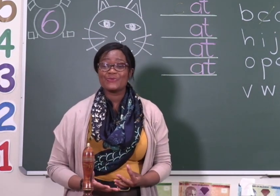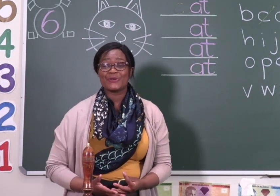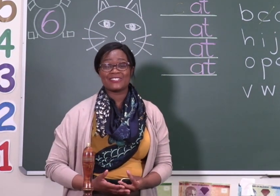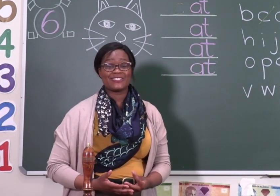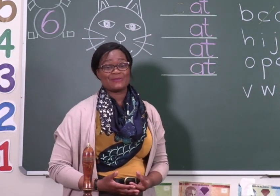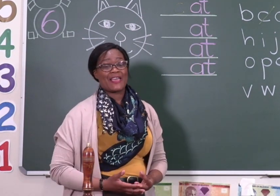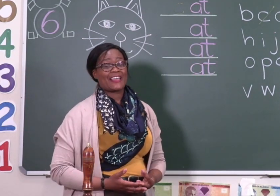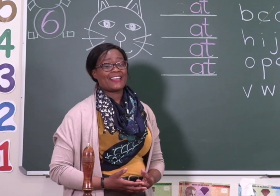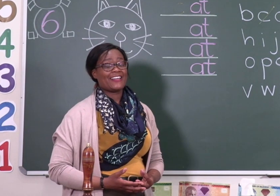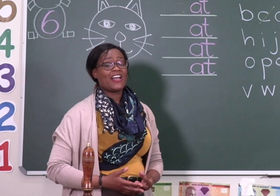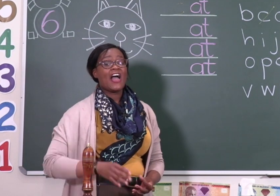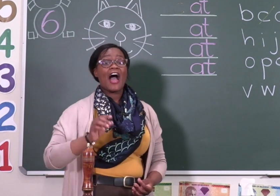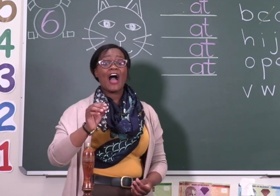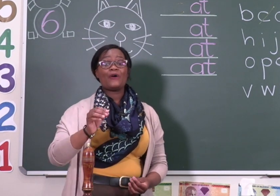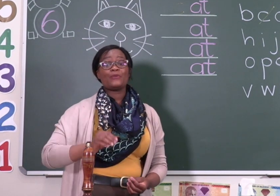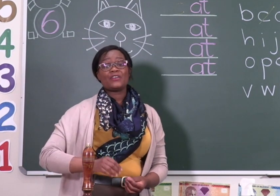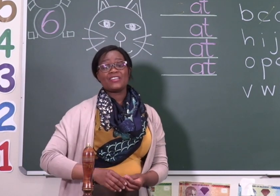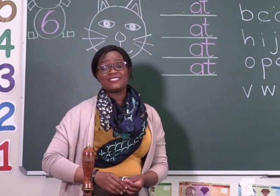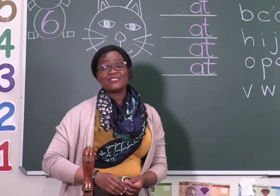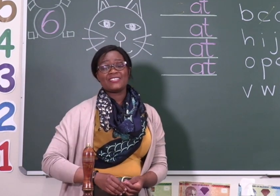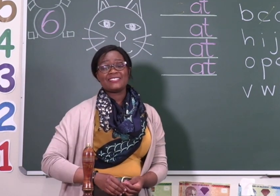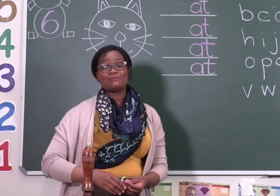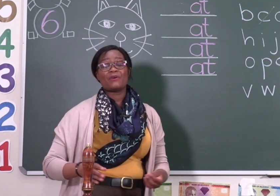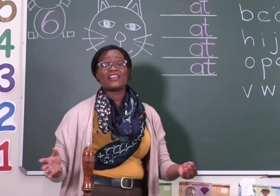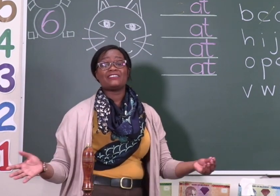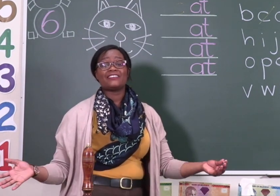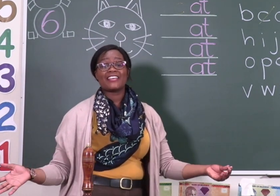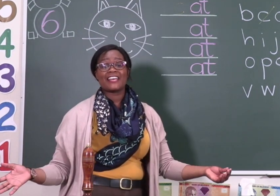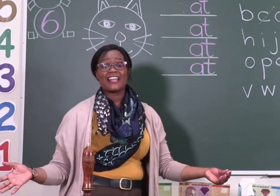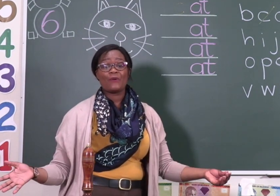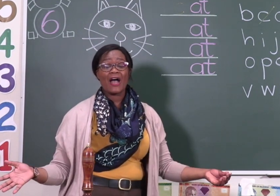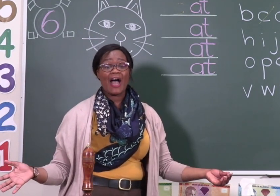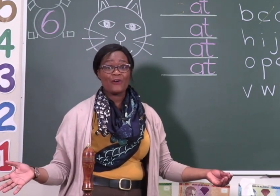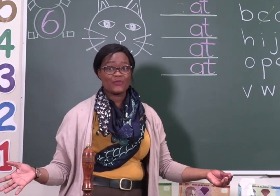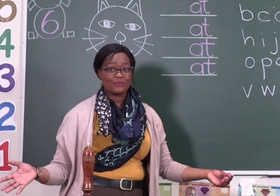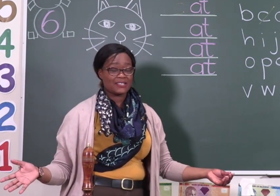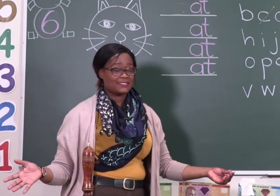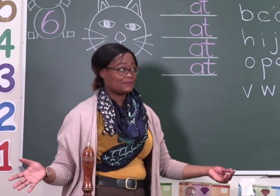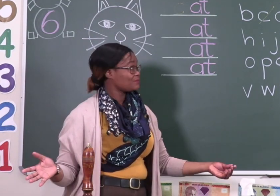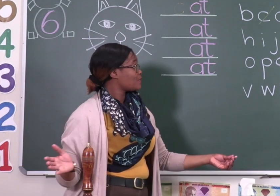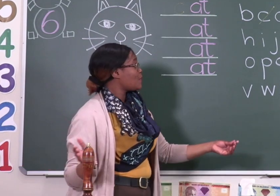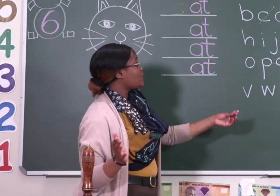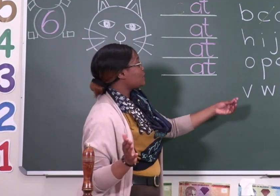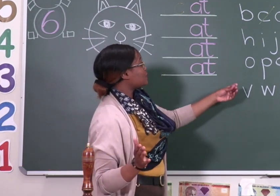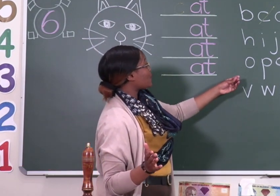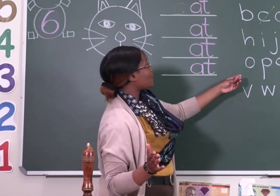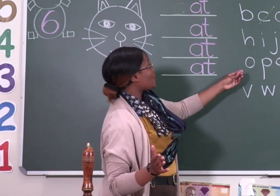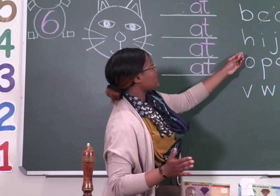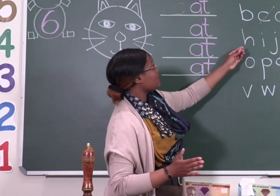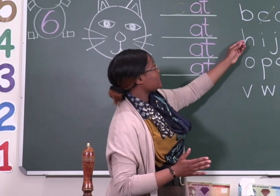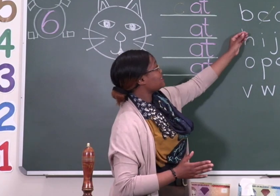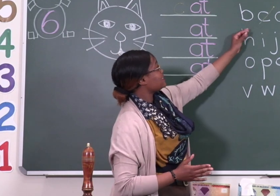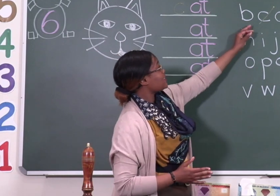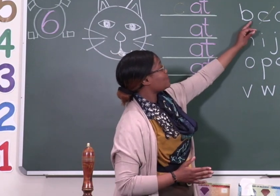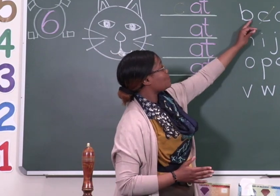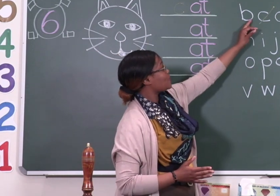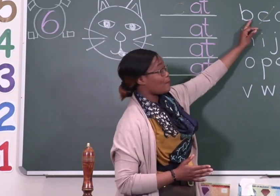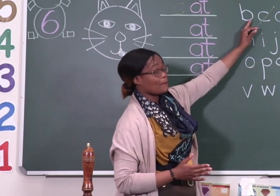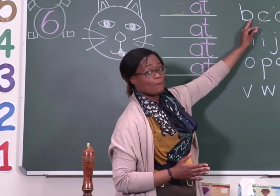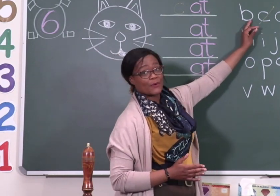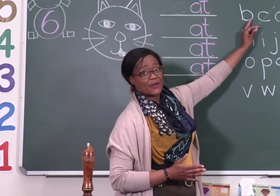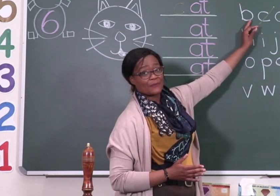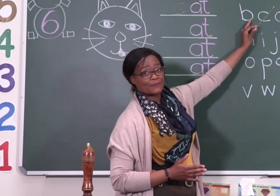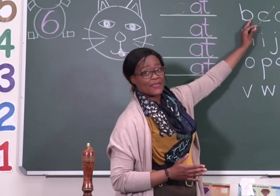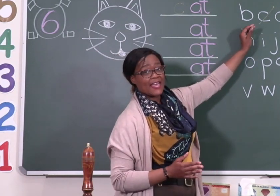new words to make. How are we going to do this? Just by looking at our alphabet. So we are going to start